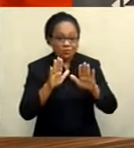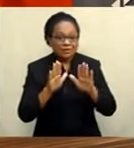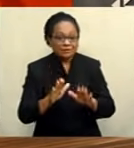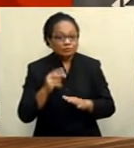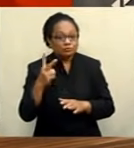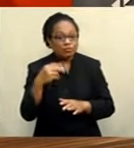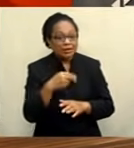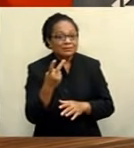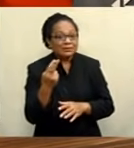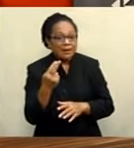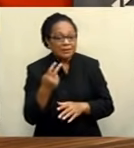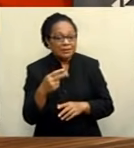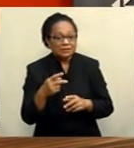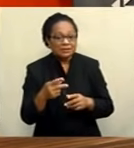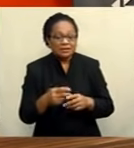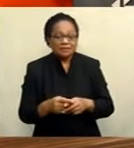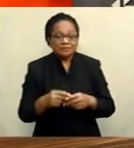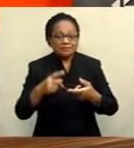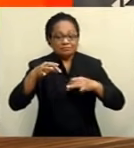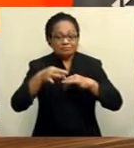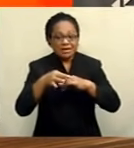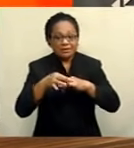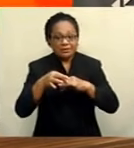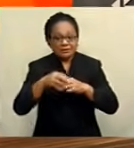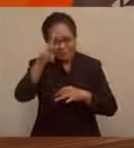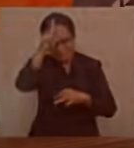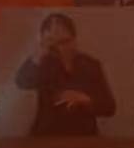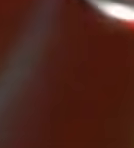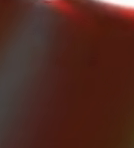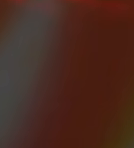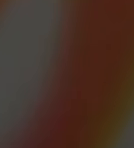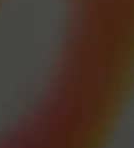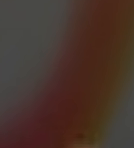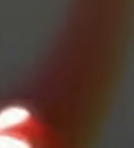200 couples tie the knot in Peru. Find out more after the break.